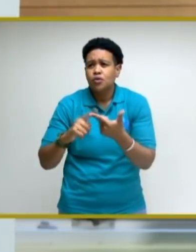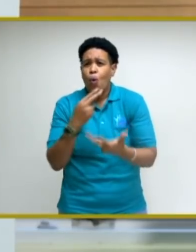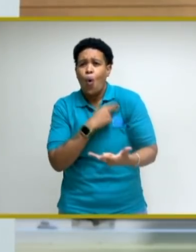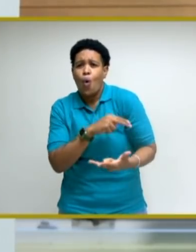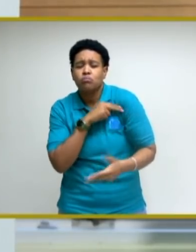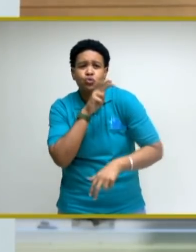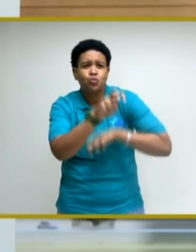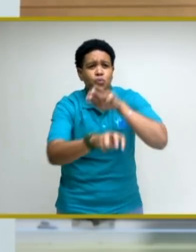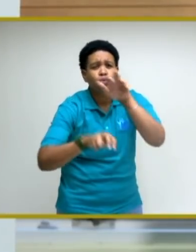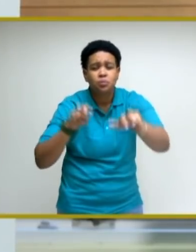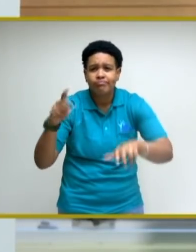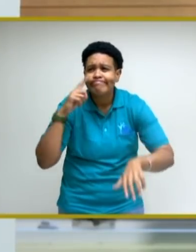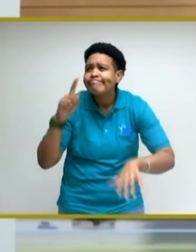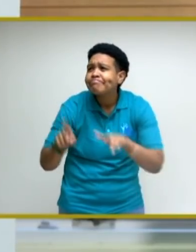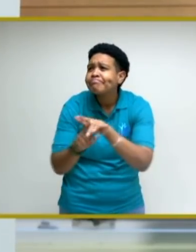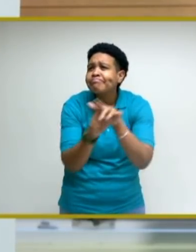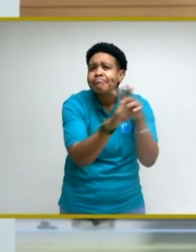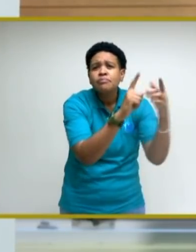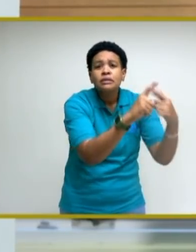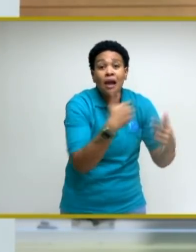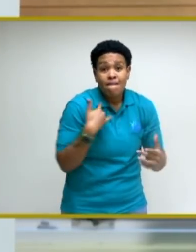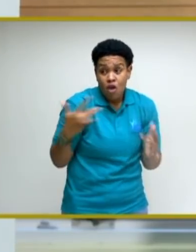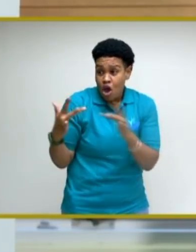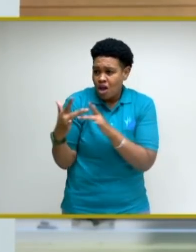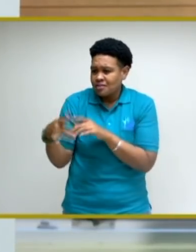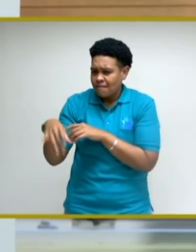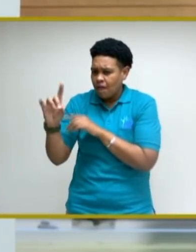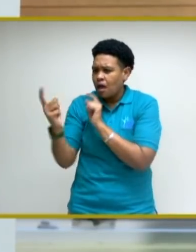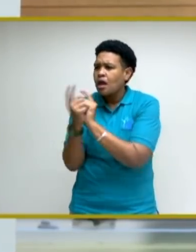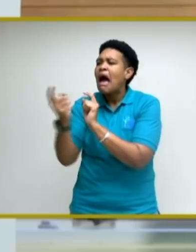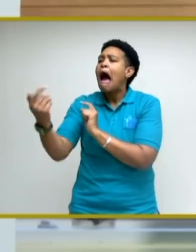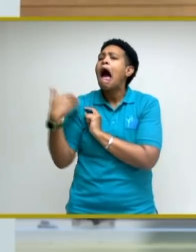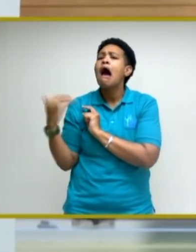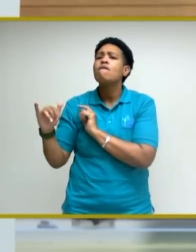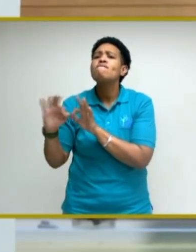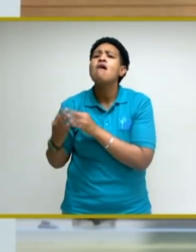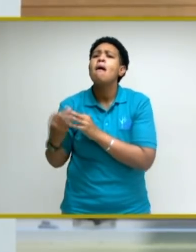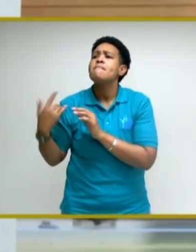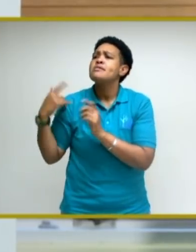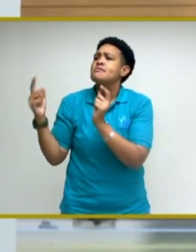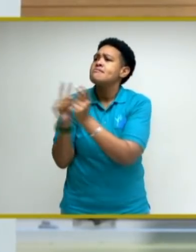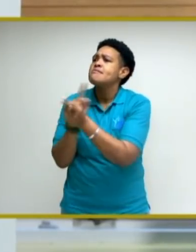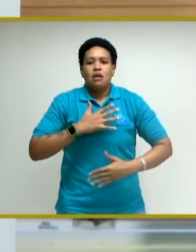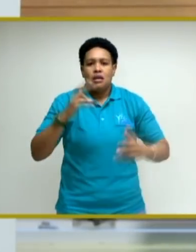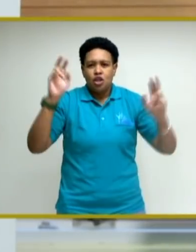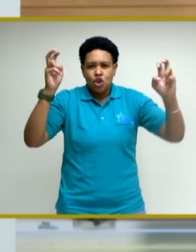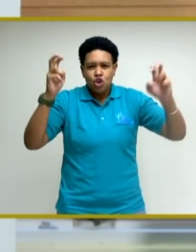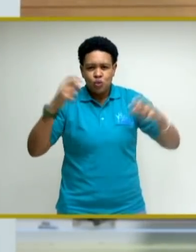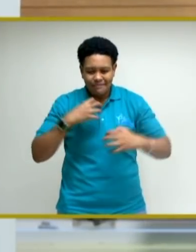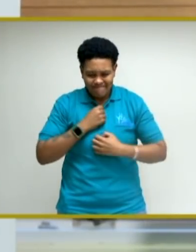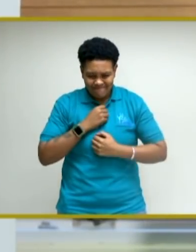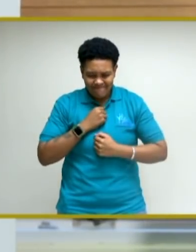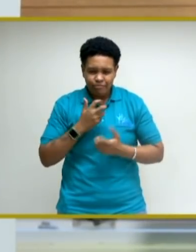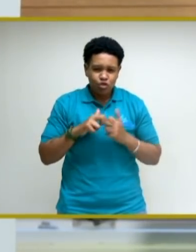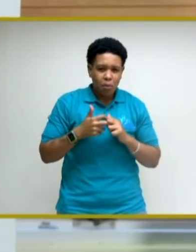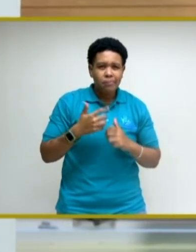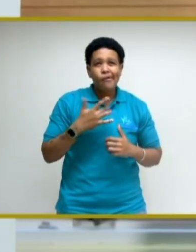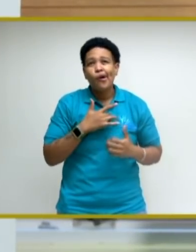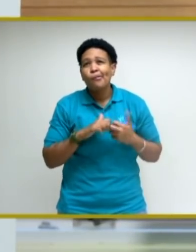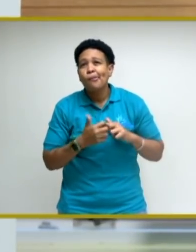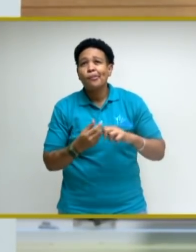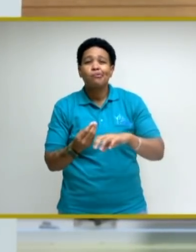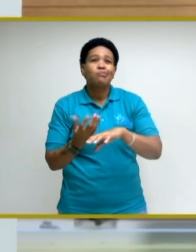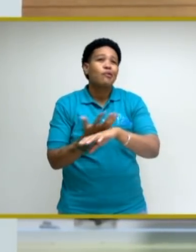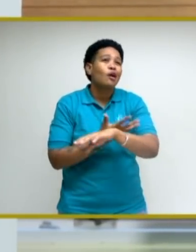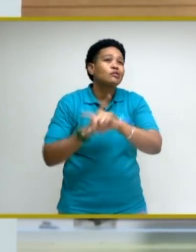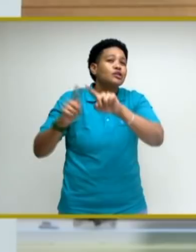these persons are also found to be positive when contact tracing is carried out. 85% capacity. This